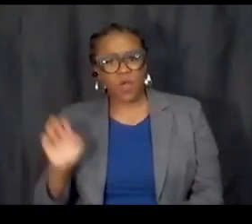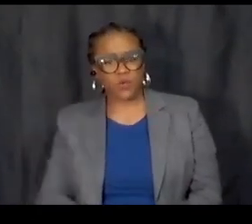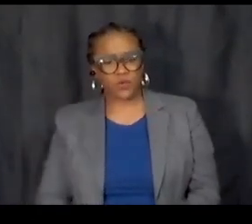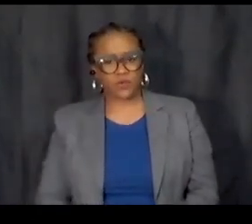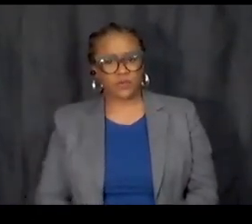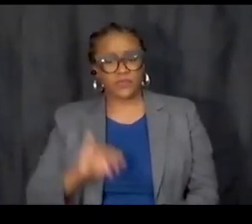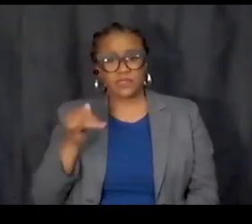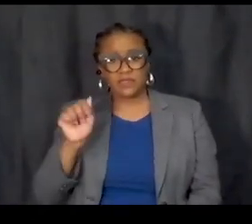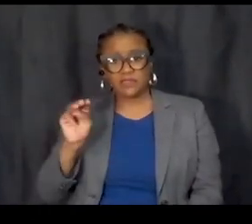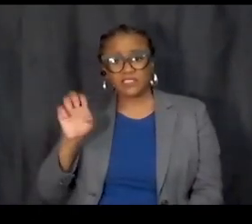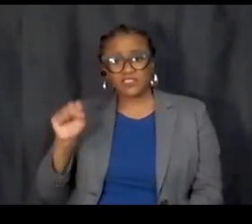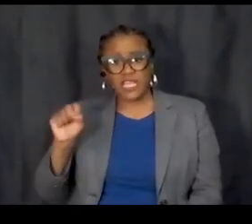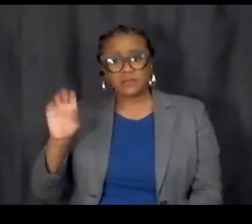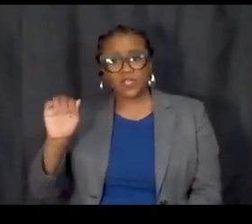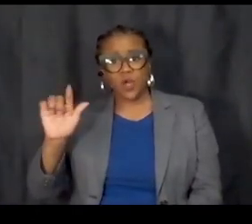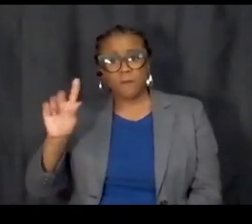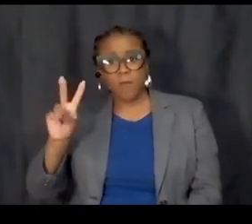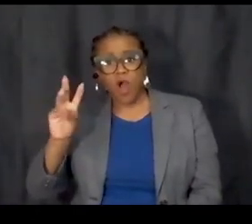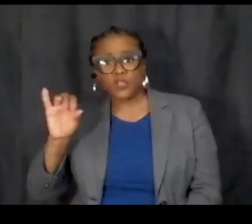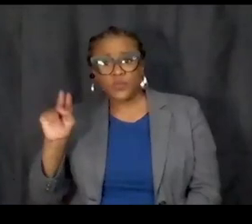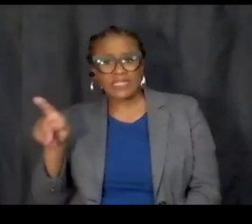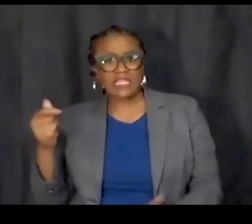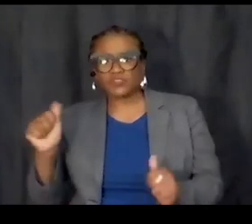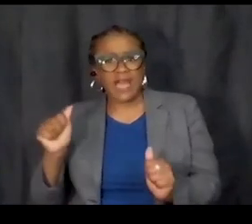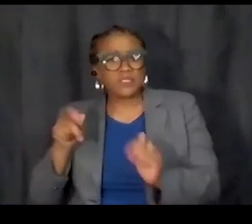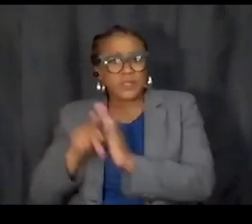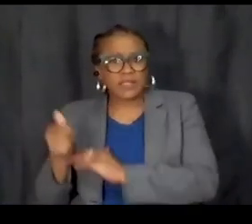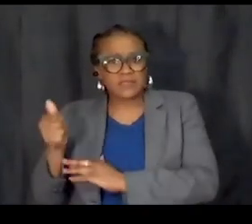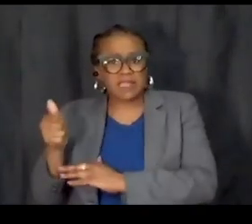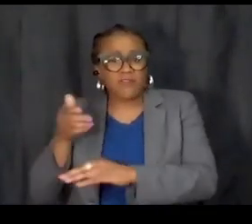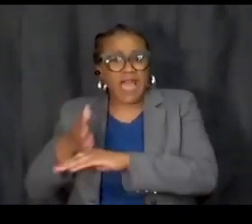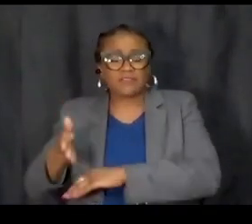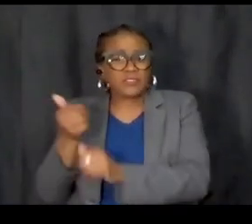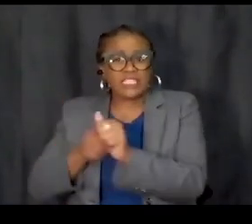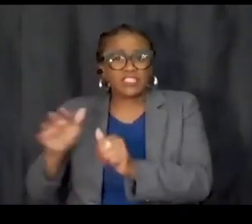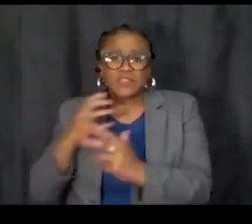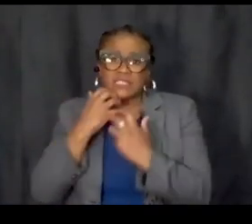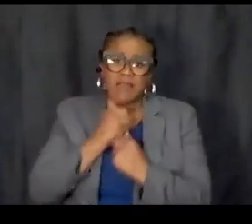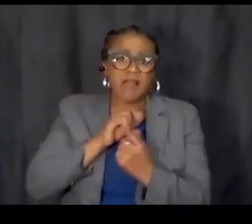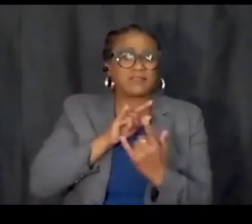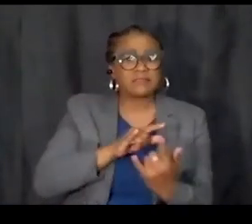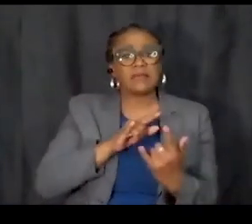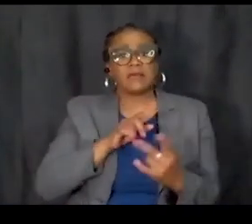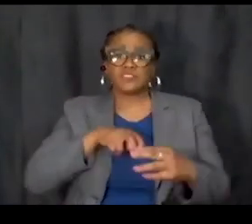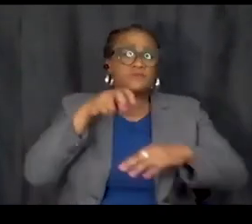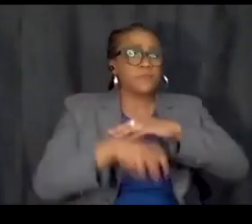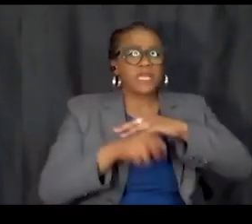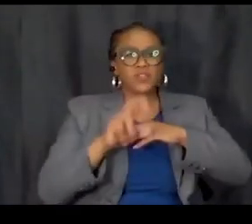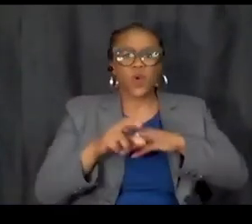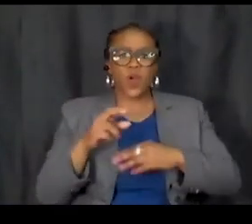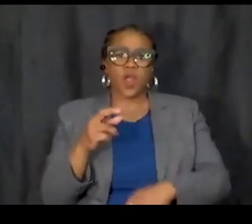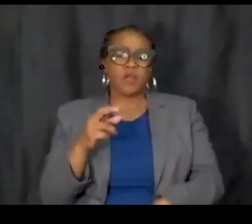James Baldwin attempted suicide after each of his loves jumped from bridges or overdosed. He killed